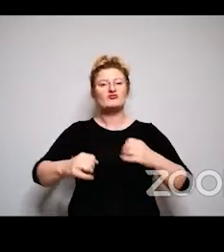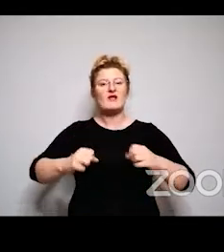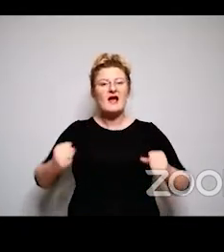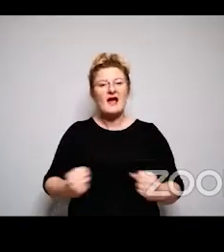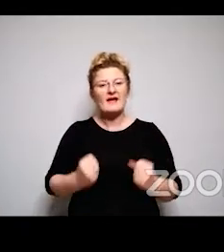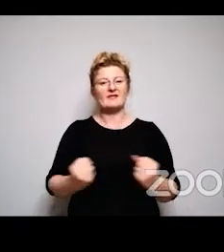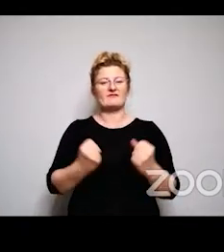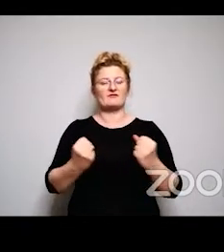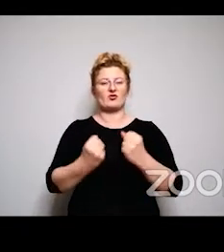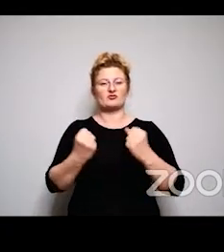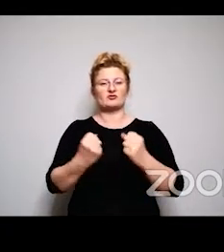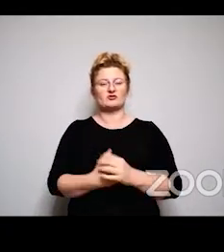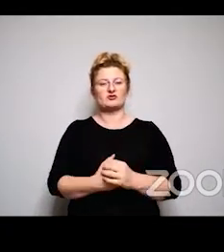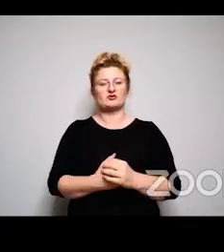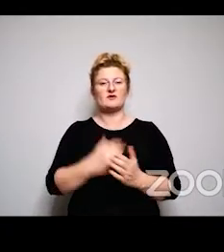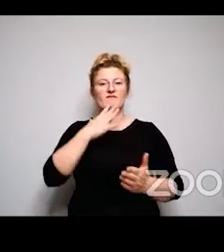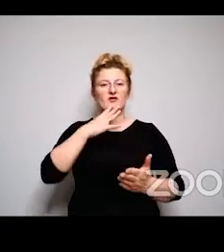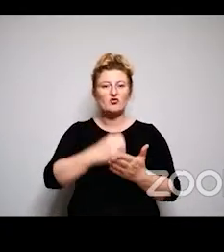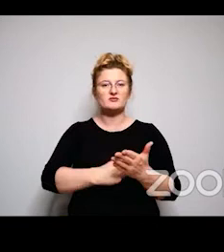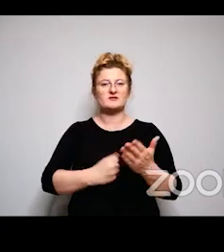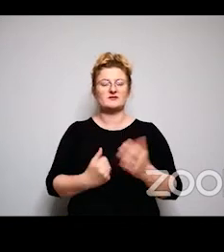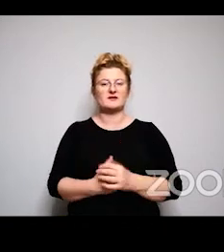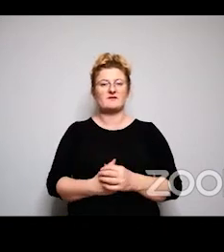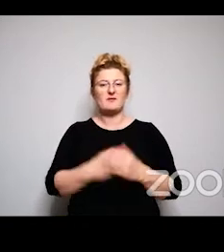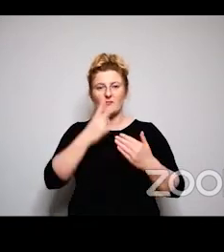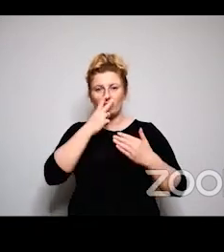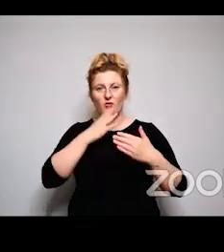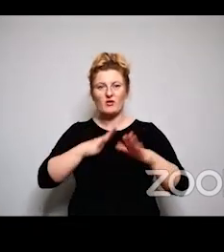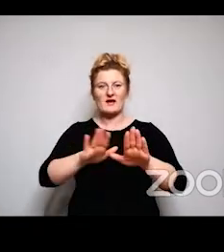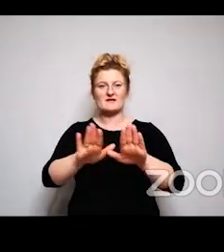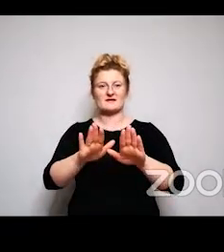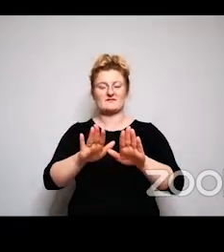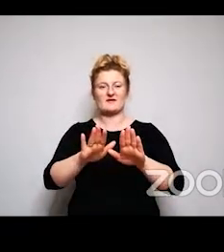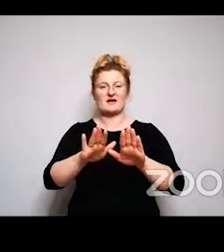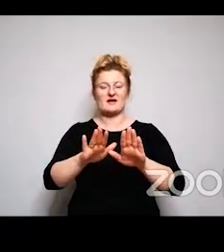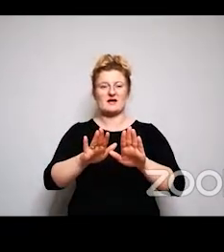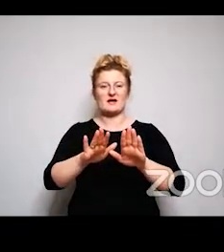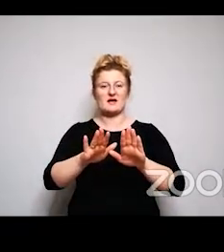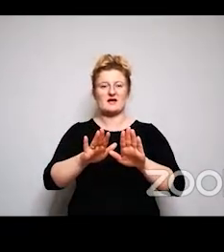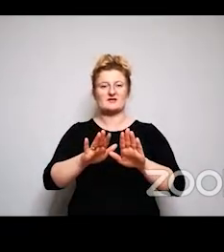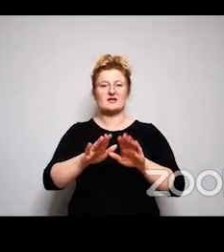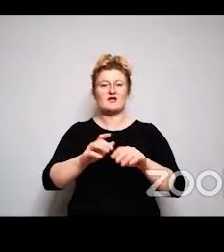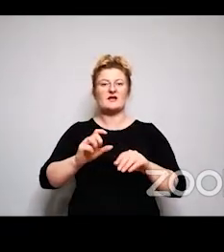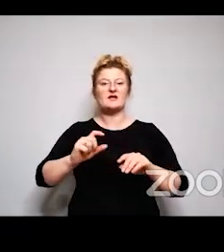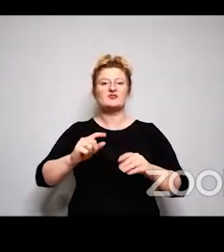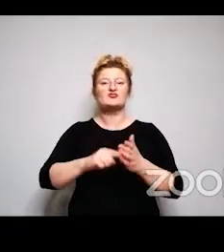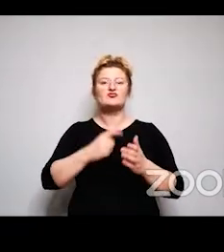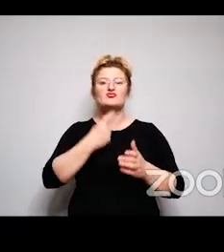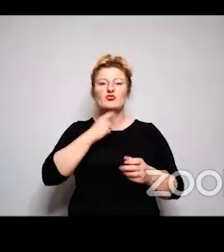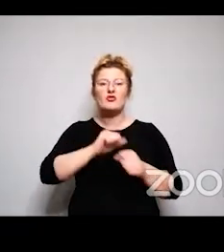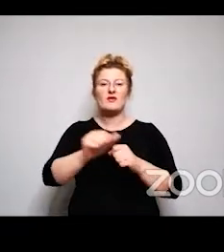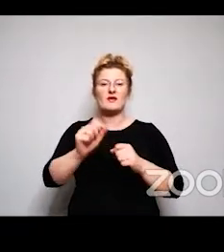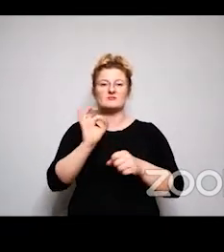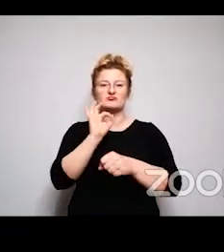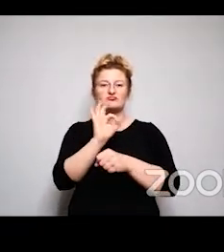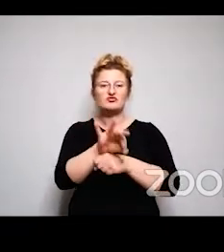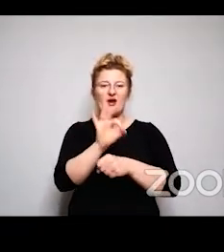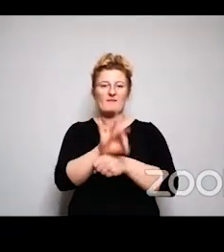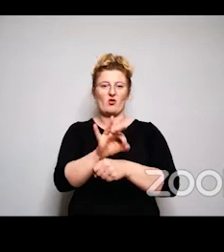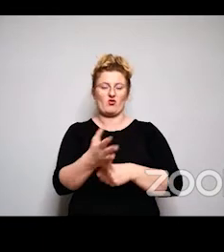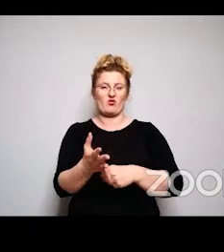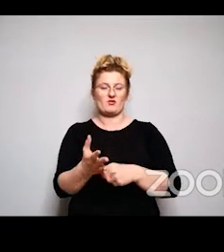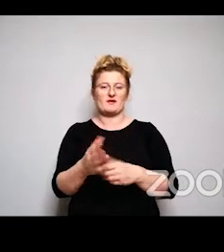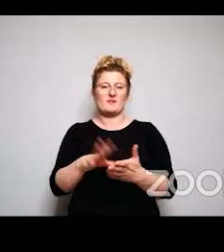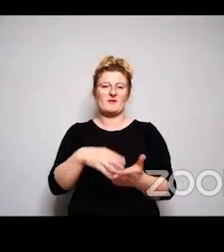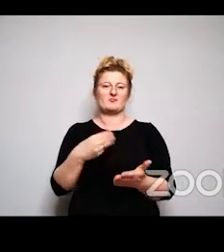really just from a class of 30 children, it was, I don't know, like 20 moms and 3 dads. And then